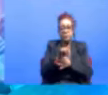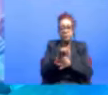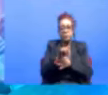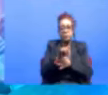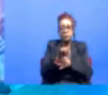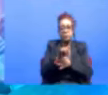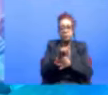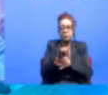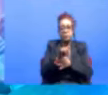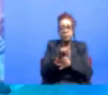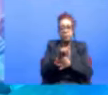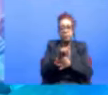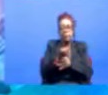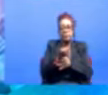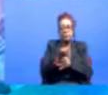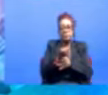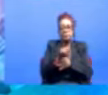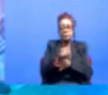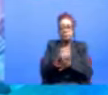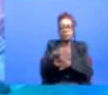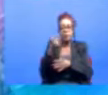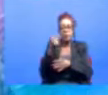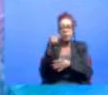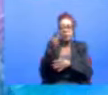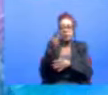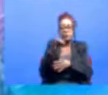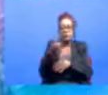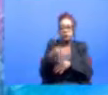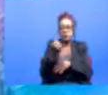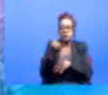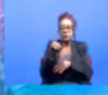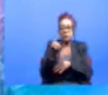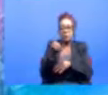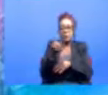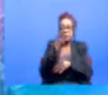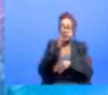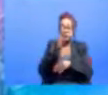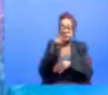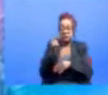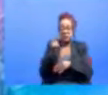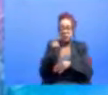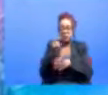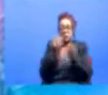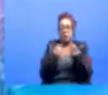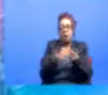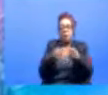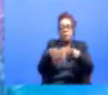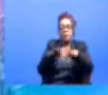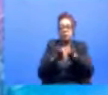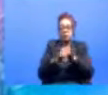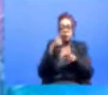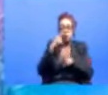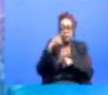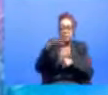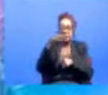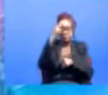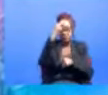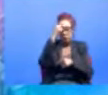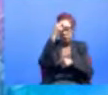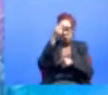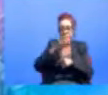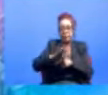Elsewhere, Renown TV journalist Rita Tinina has been laid to rest at her home in Narok